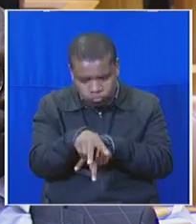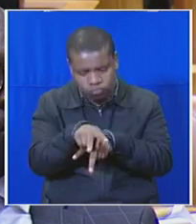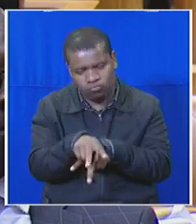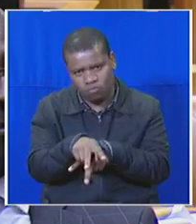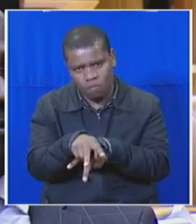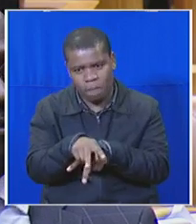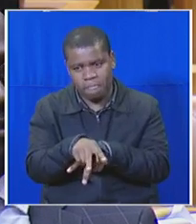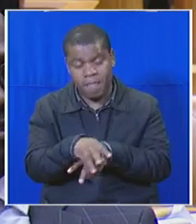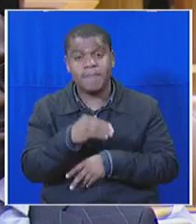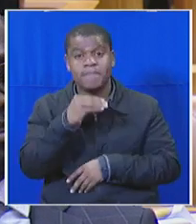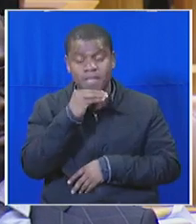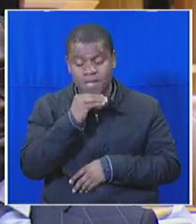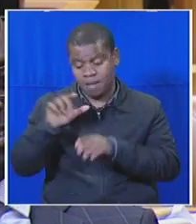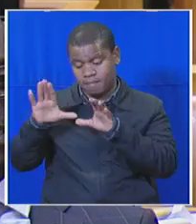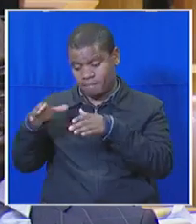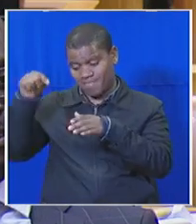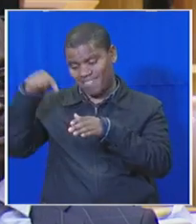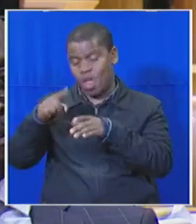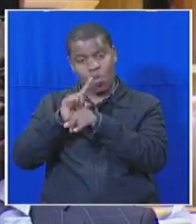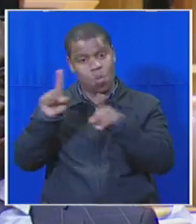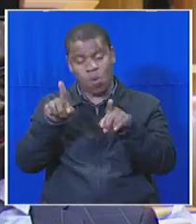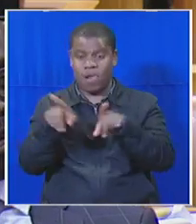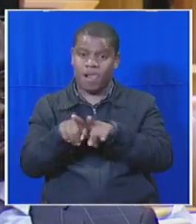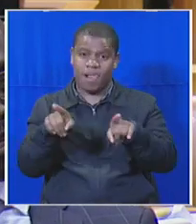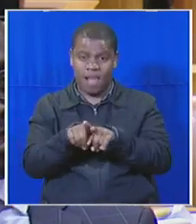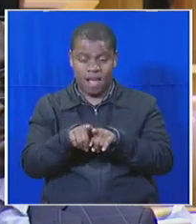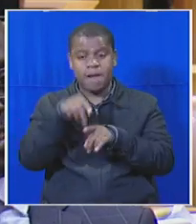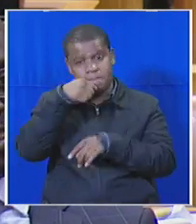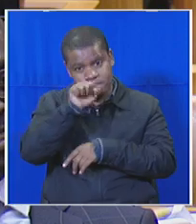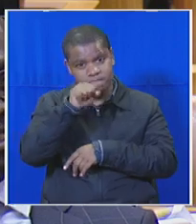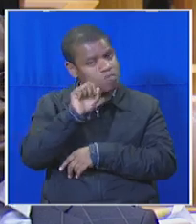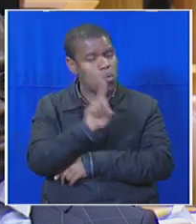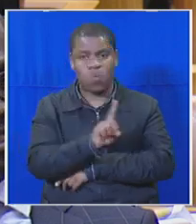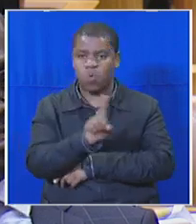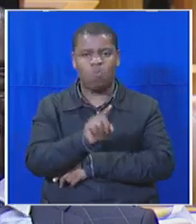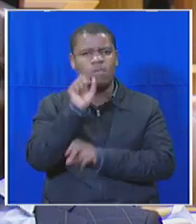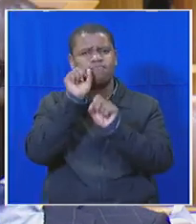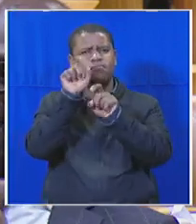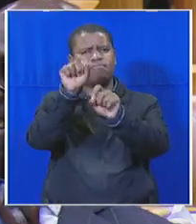Congress. Sijonga phaa, asijongi apha. Enkosi.